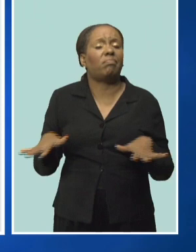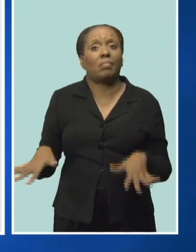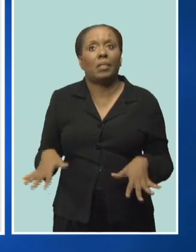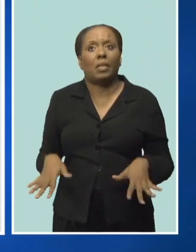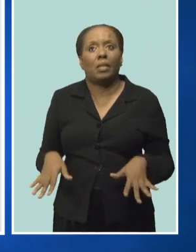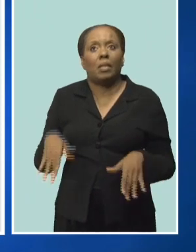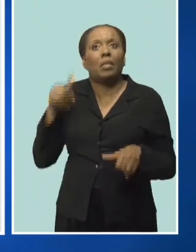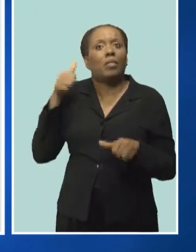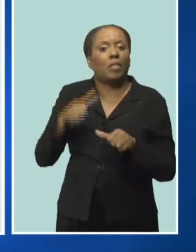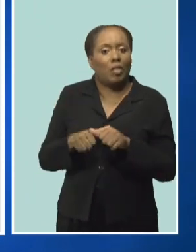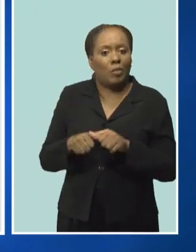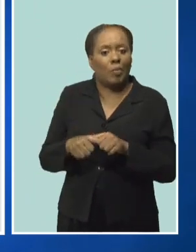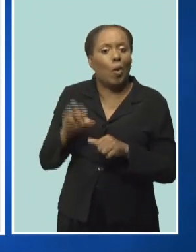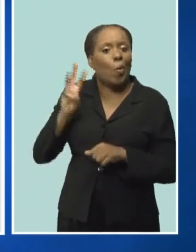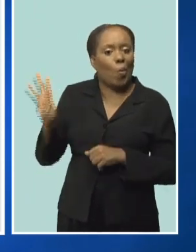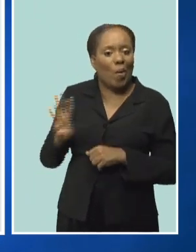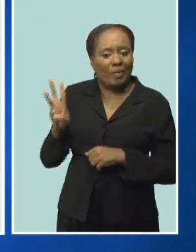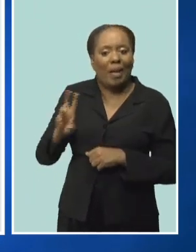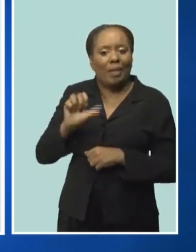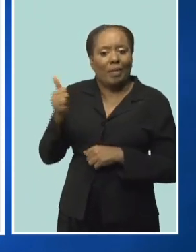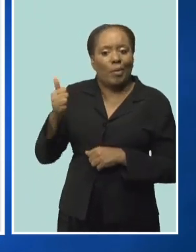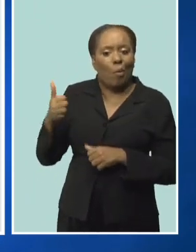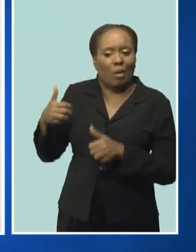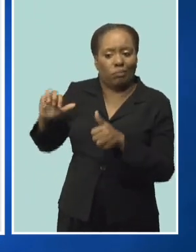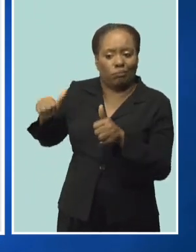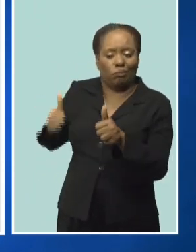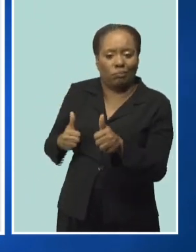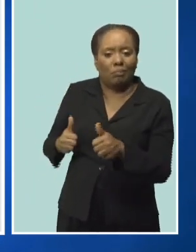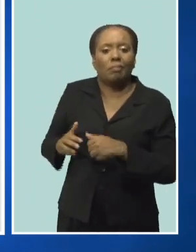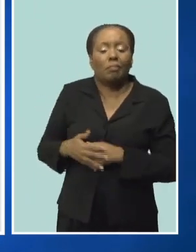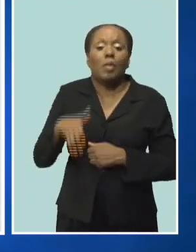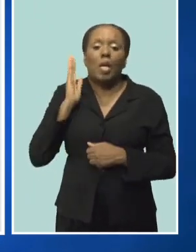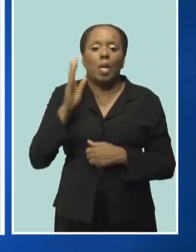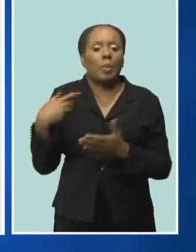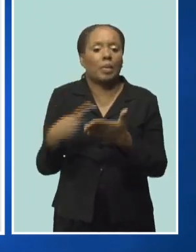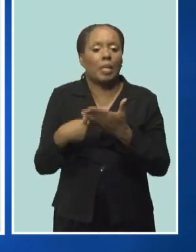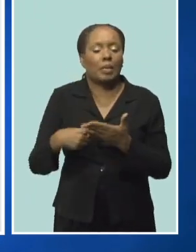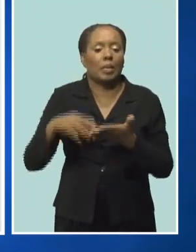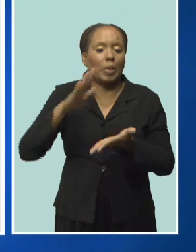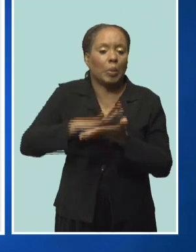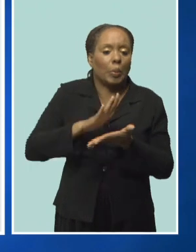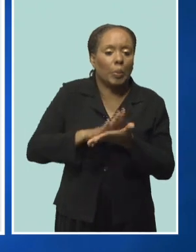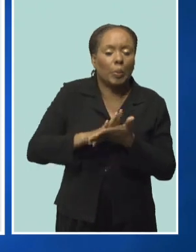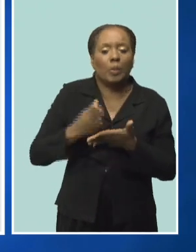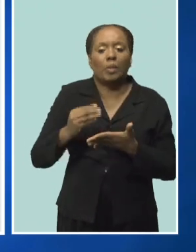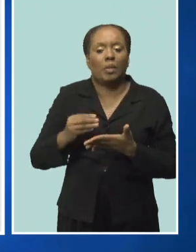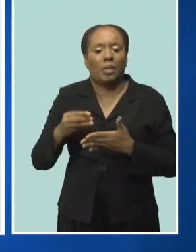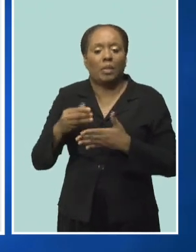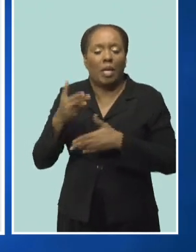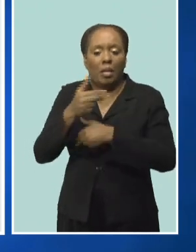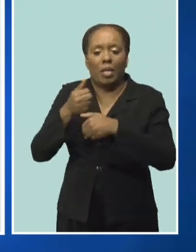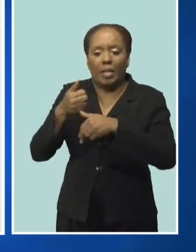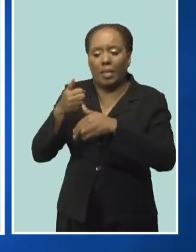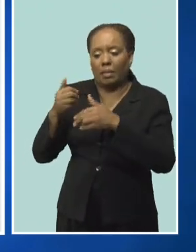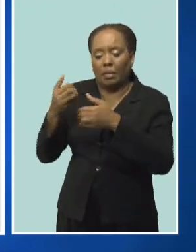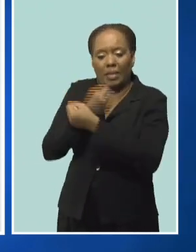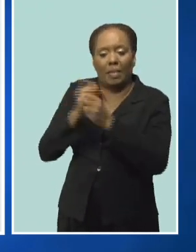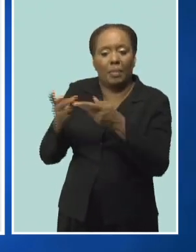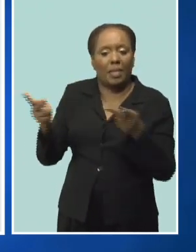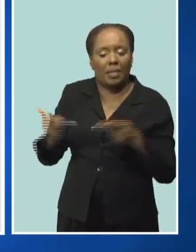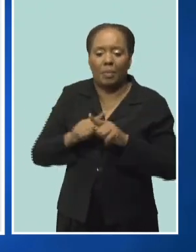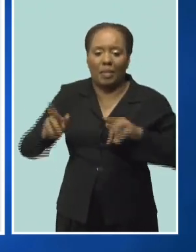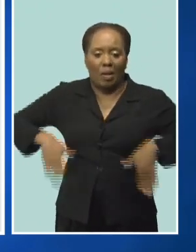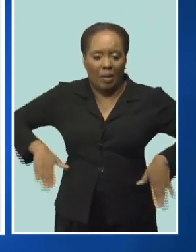on Wednesday. Tomorrow we'll address issues such as school and shelters and all of that, but now is not the time for that. So God bless